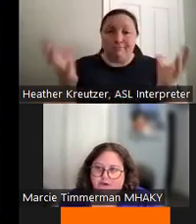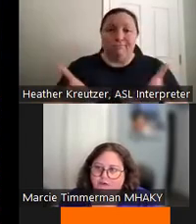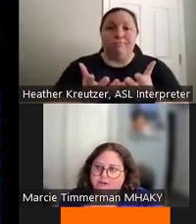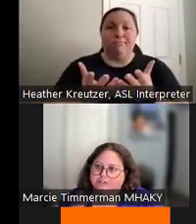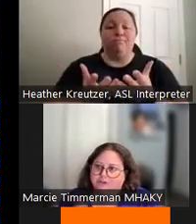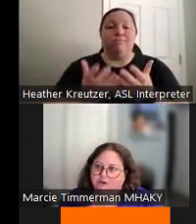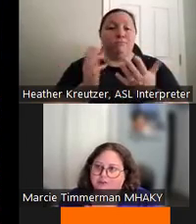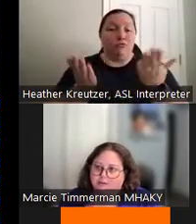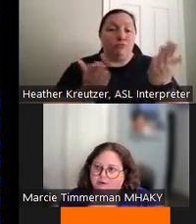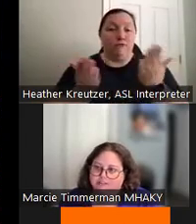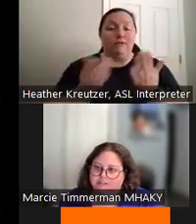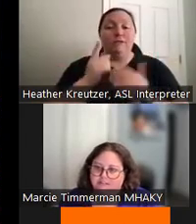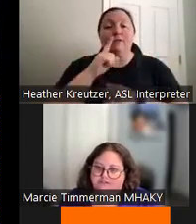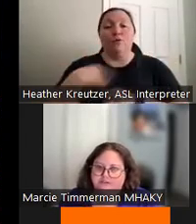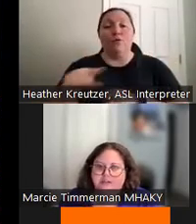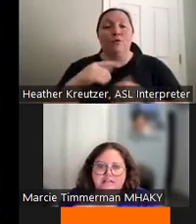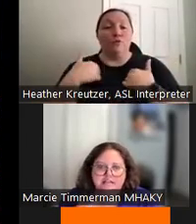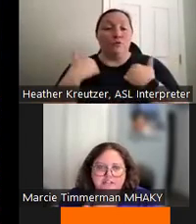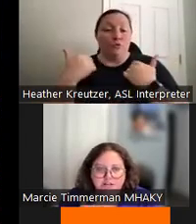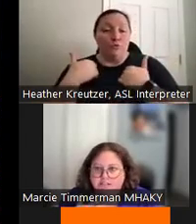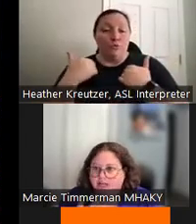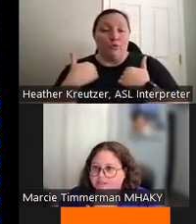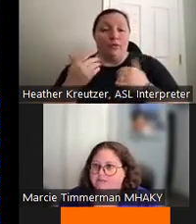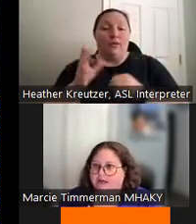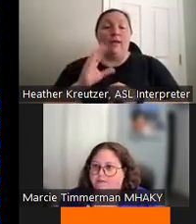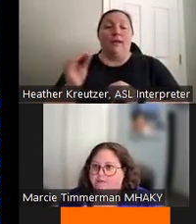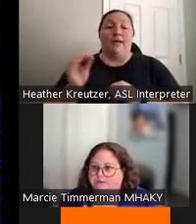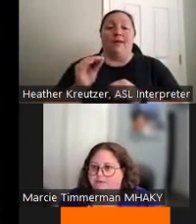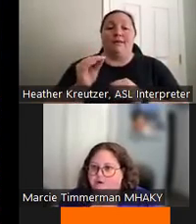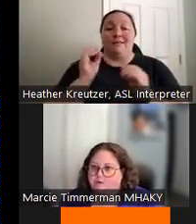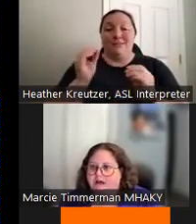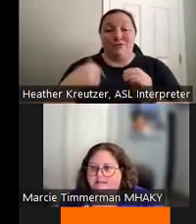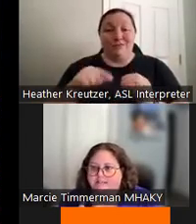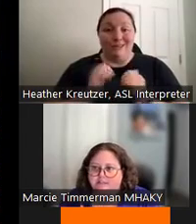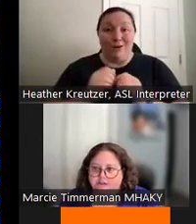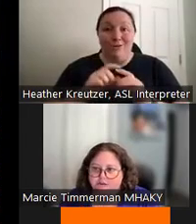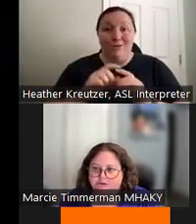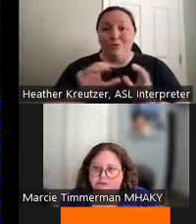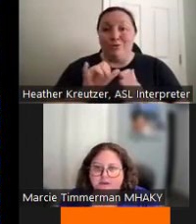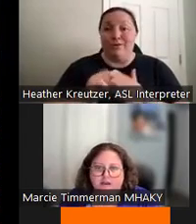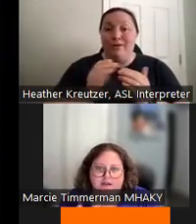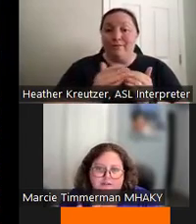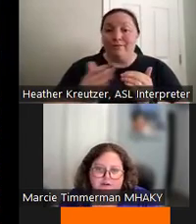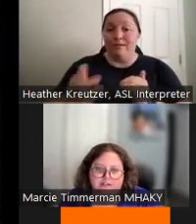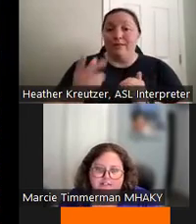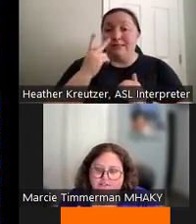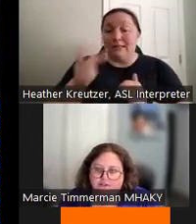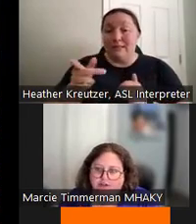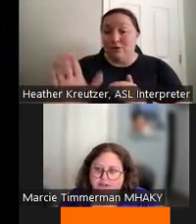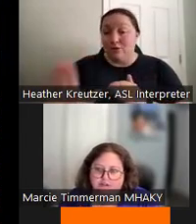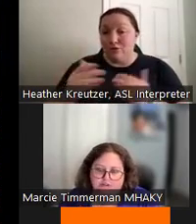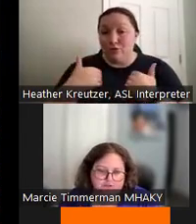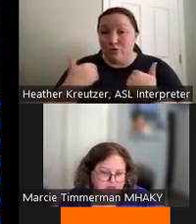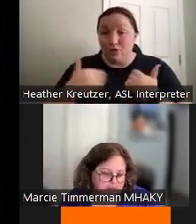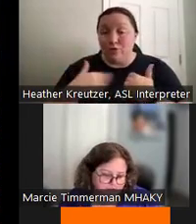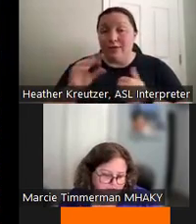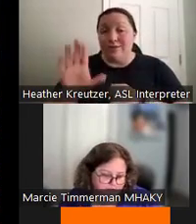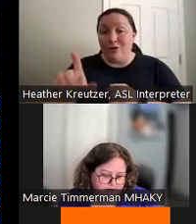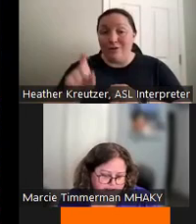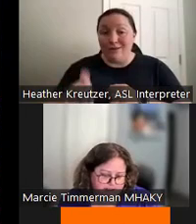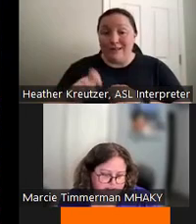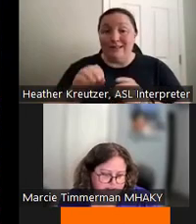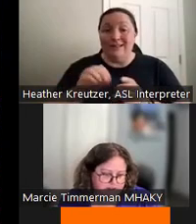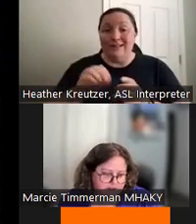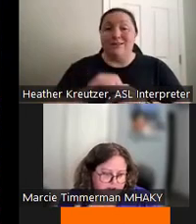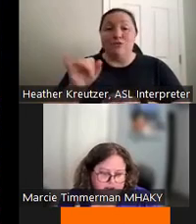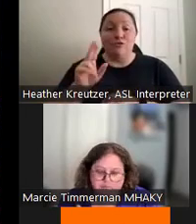these youth and really start that process of teaching us how to do that moving forward, how to see a youth and their needs in the juvenile